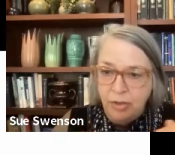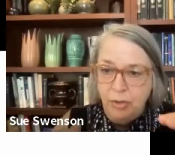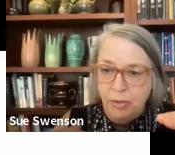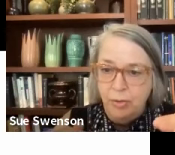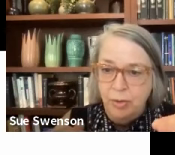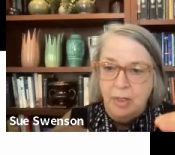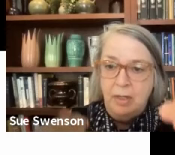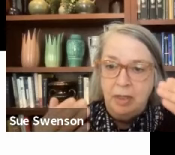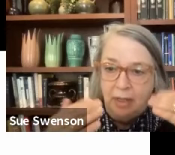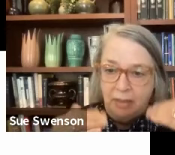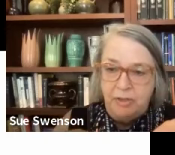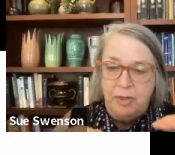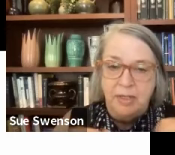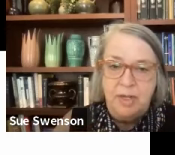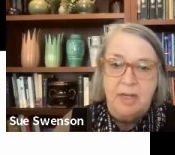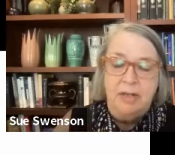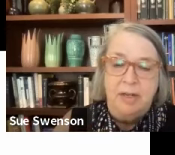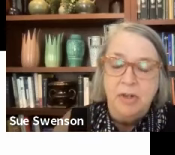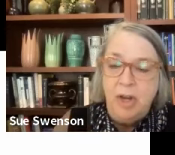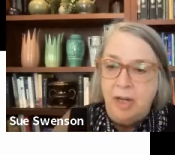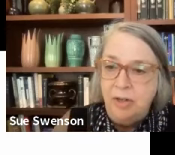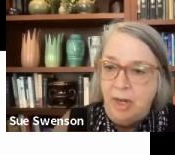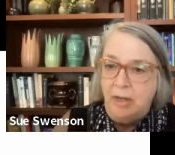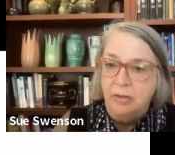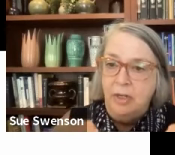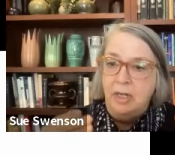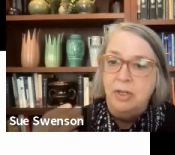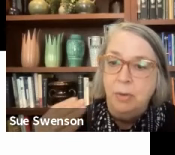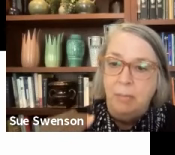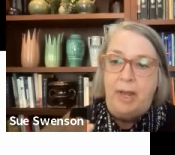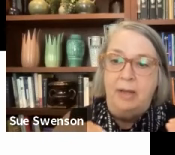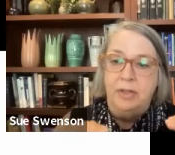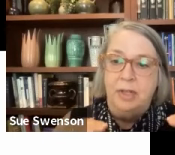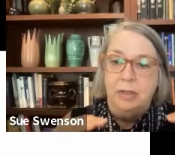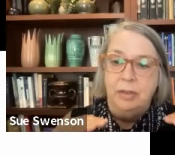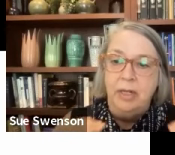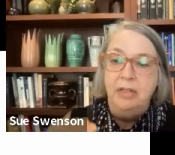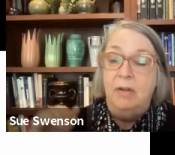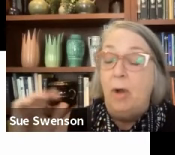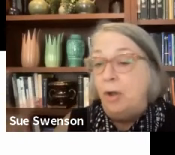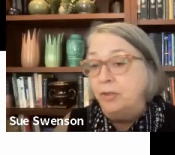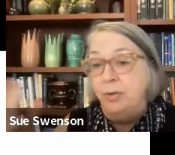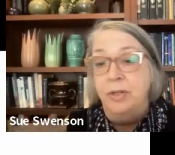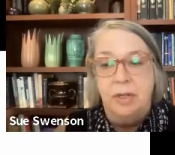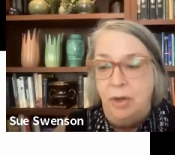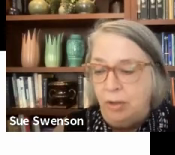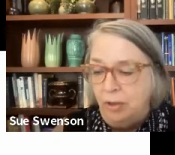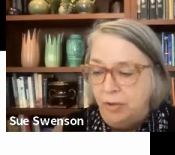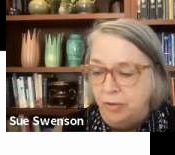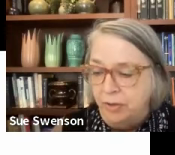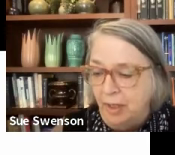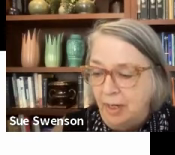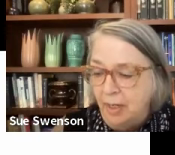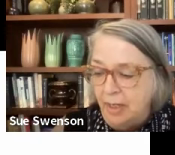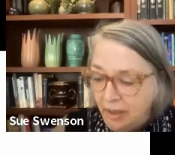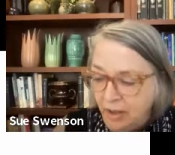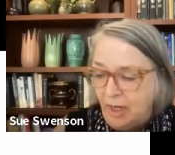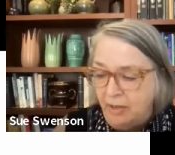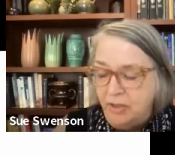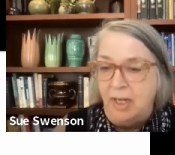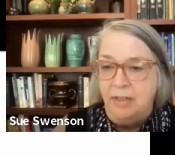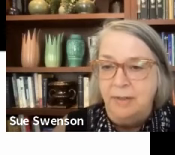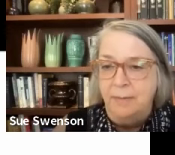it into the Elementary and Secondary Education Act to impact the needs of all students and all learners